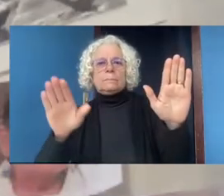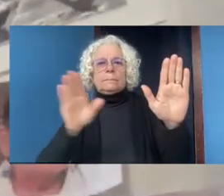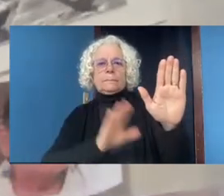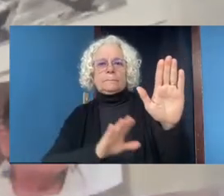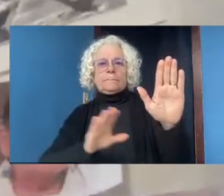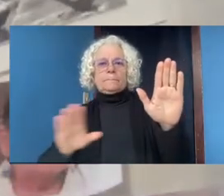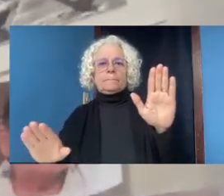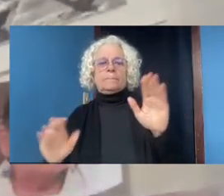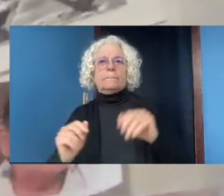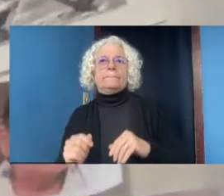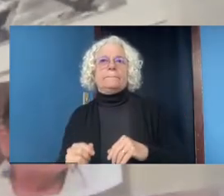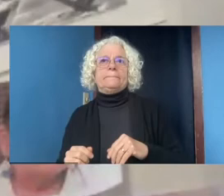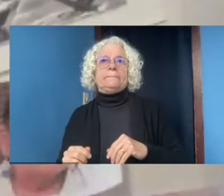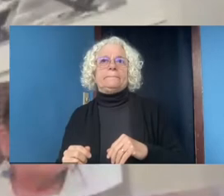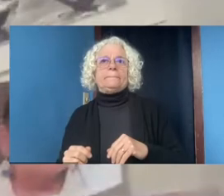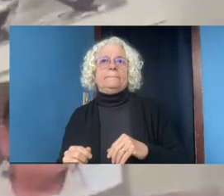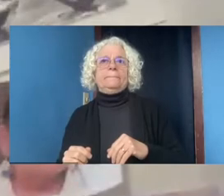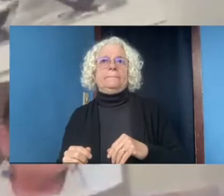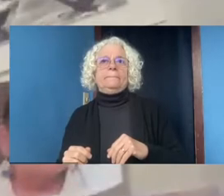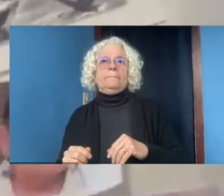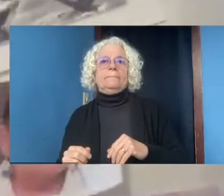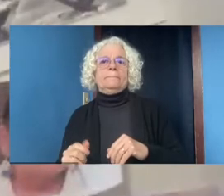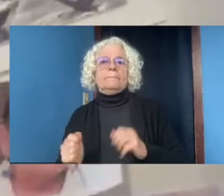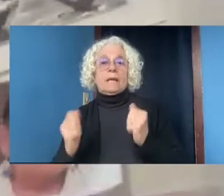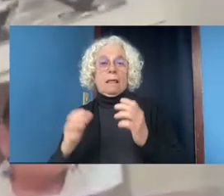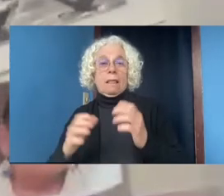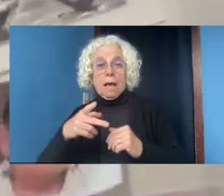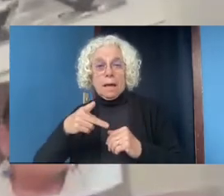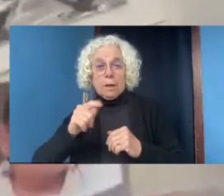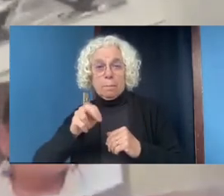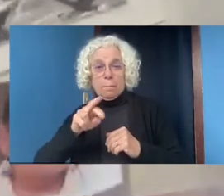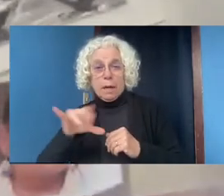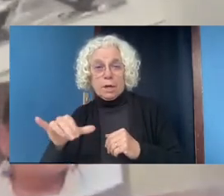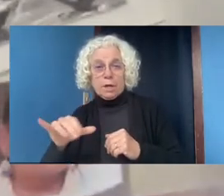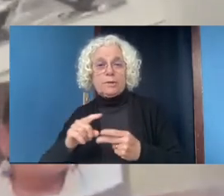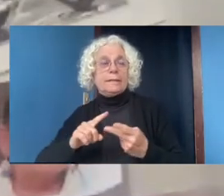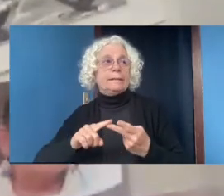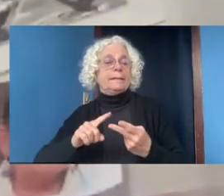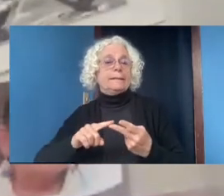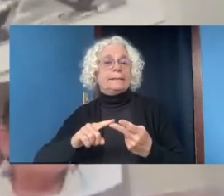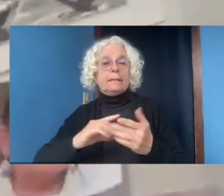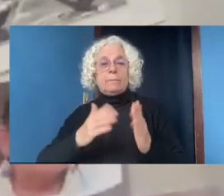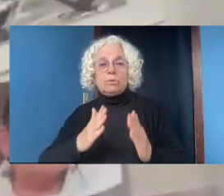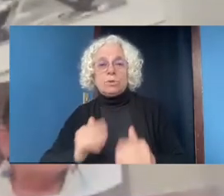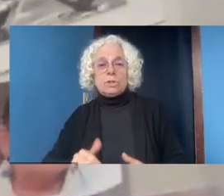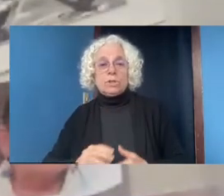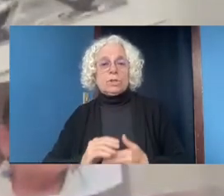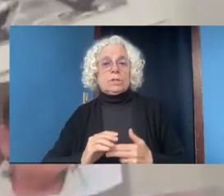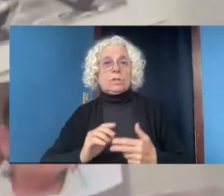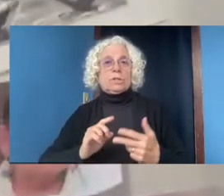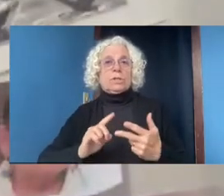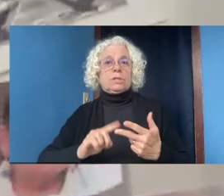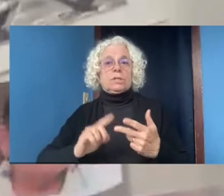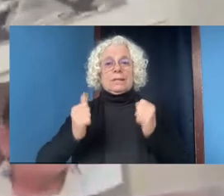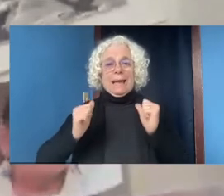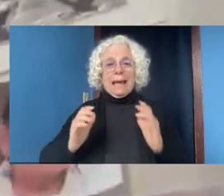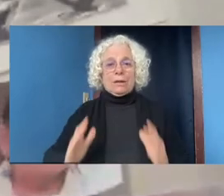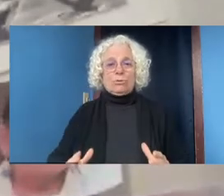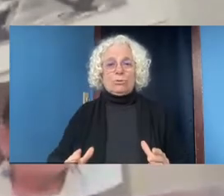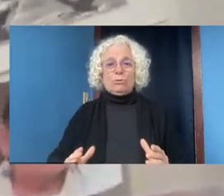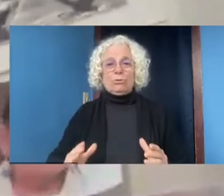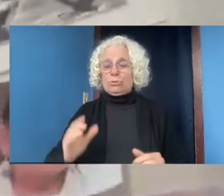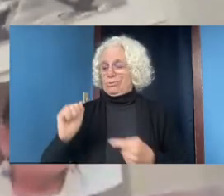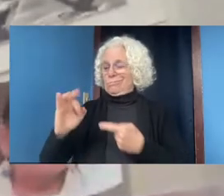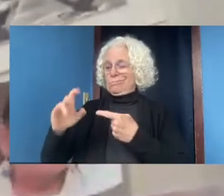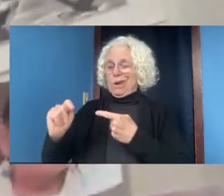pottery and all the other musicians and actors and different forms of art that I